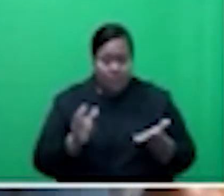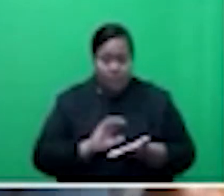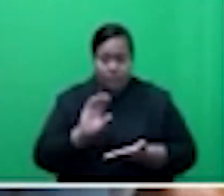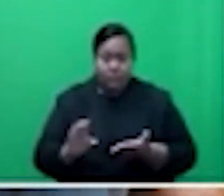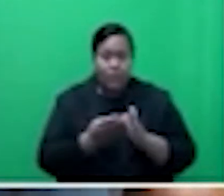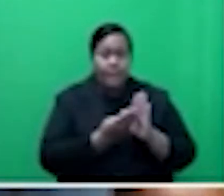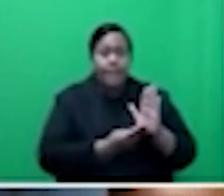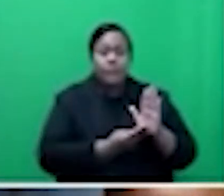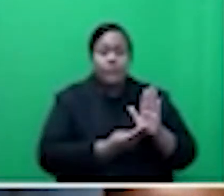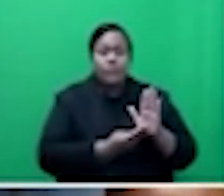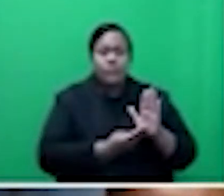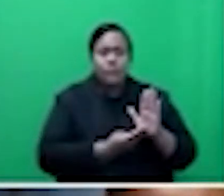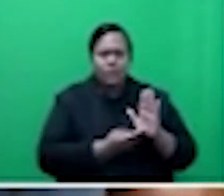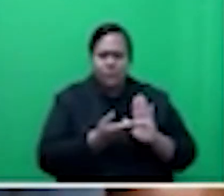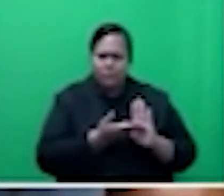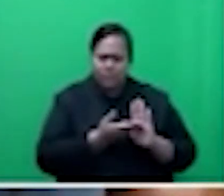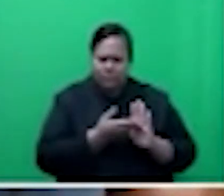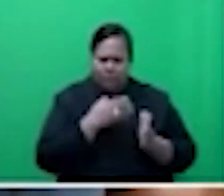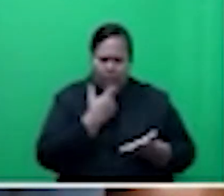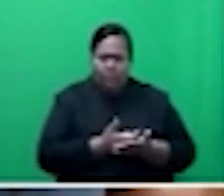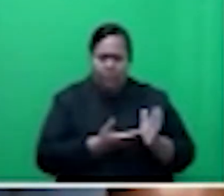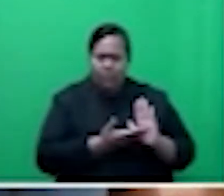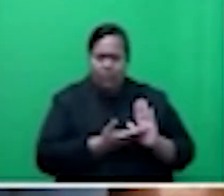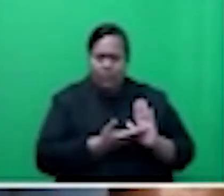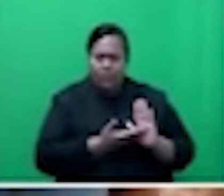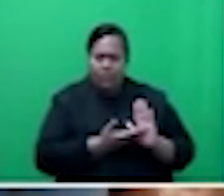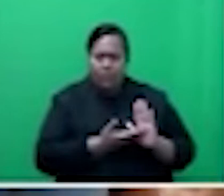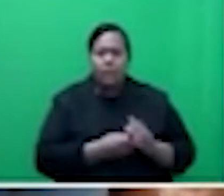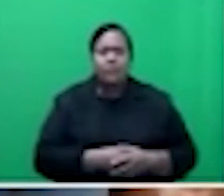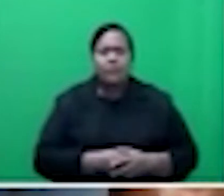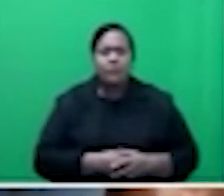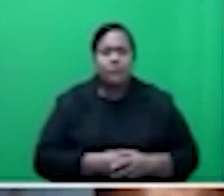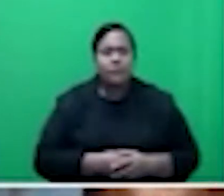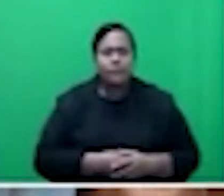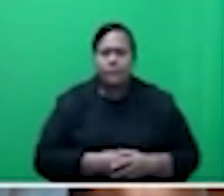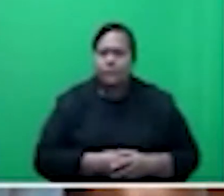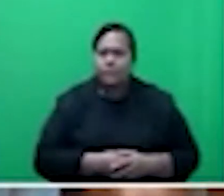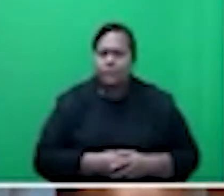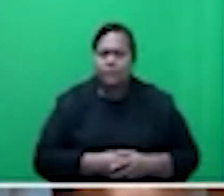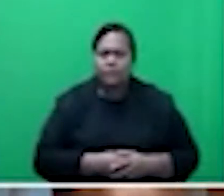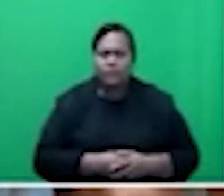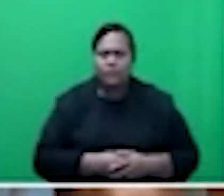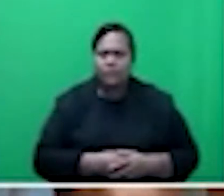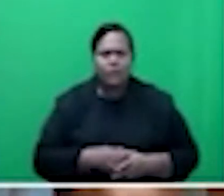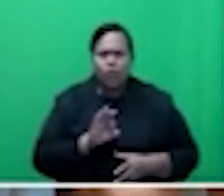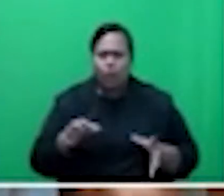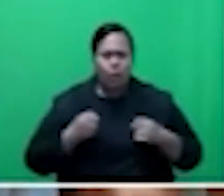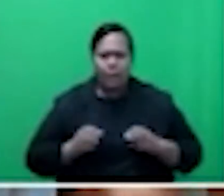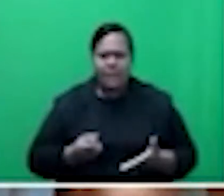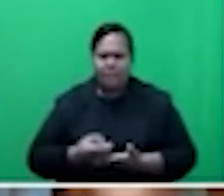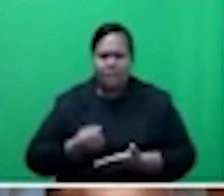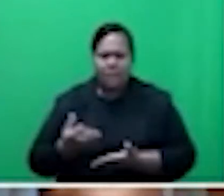budget, it is quite alarming to note that allocation generally in government has been underspent, hovering around 500 million